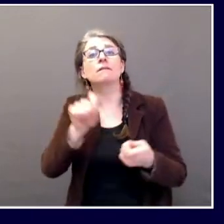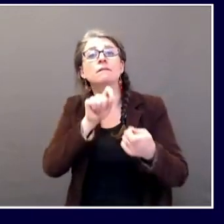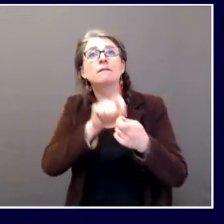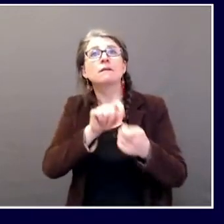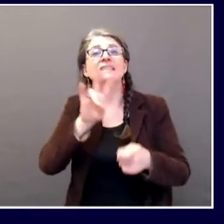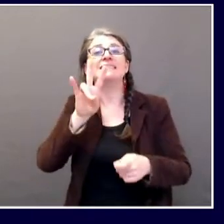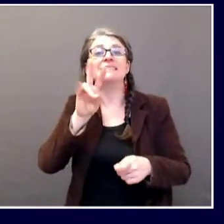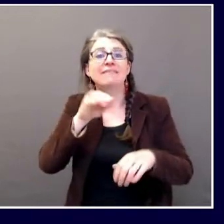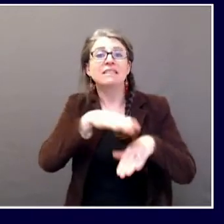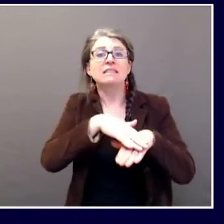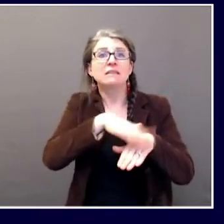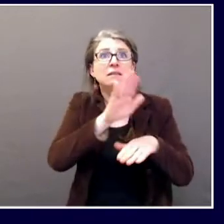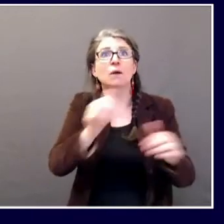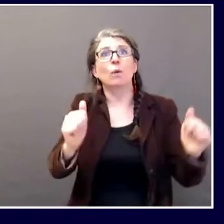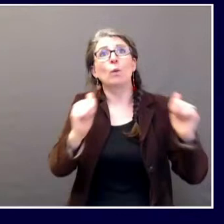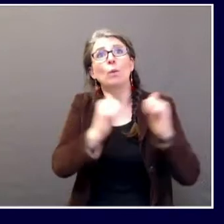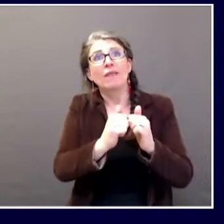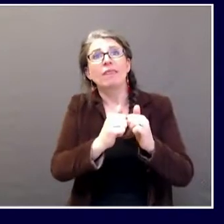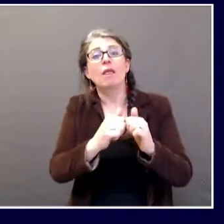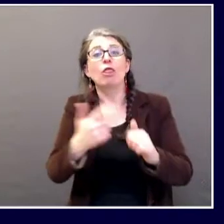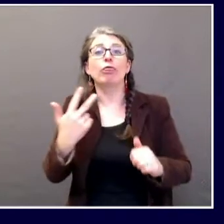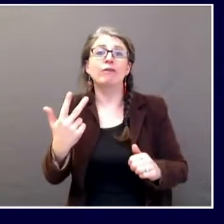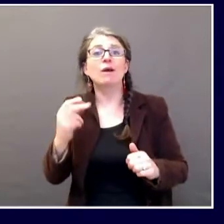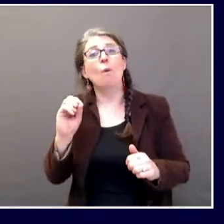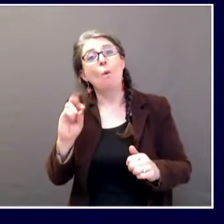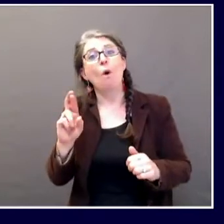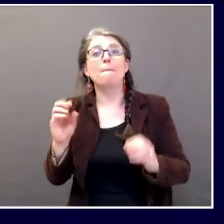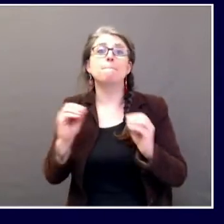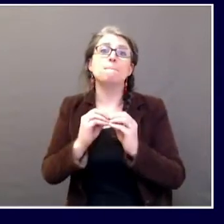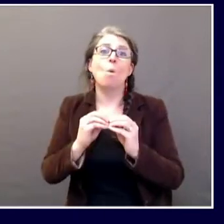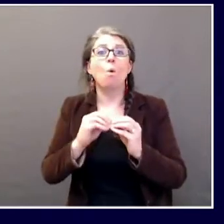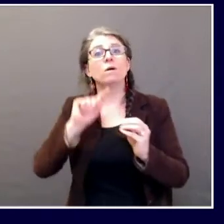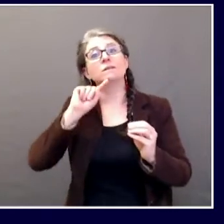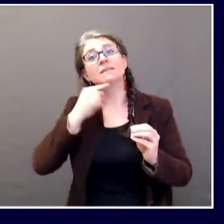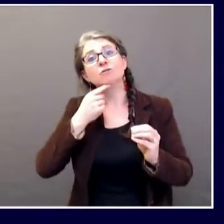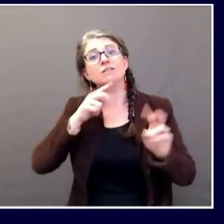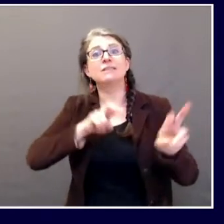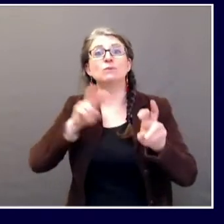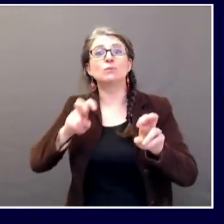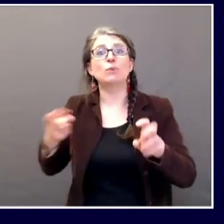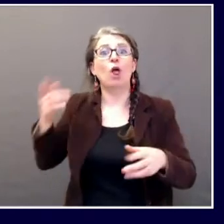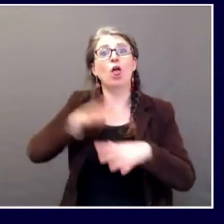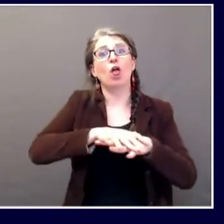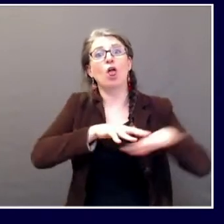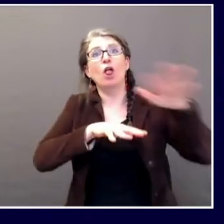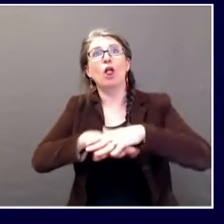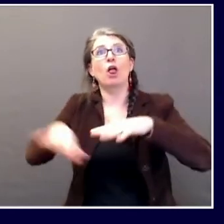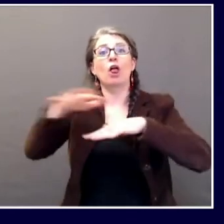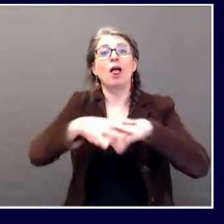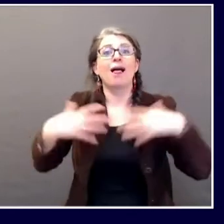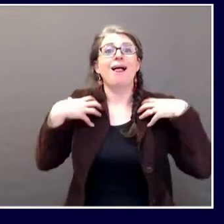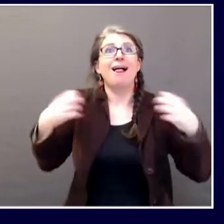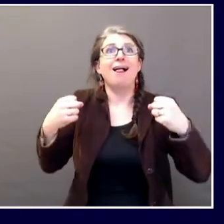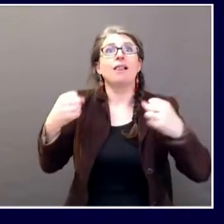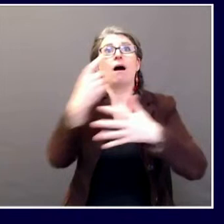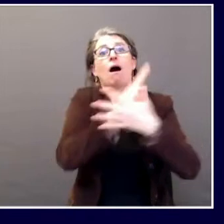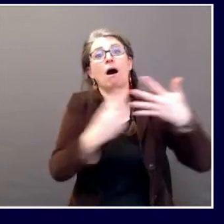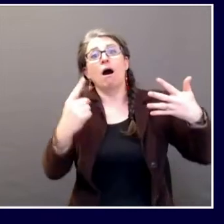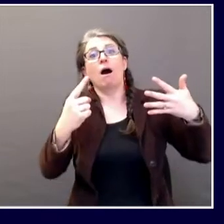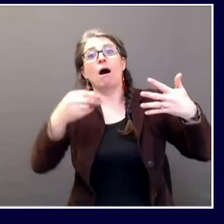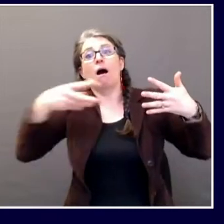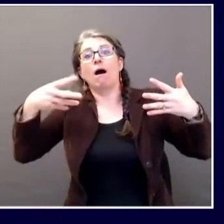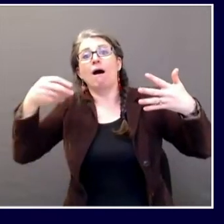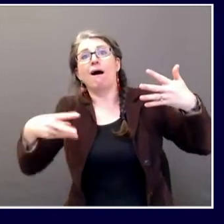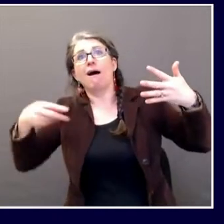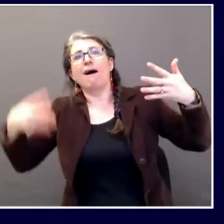3 or more chronic serious medical conditions, what about those with only 2? And what happens when we have extra spots